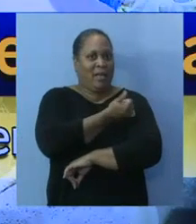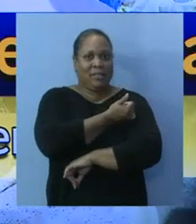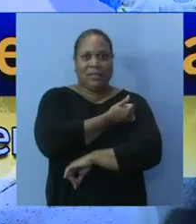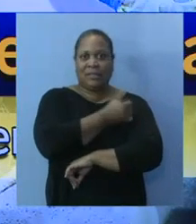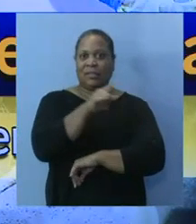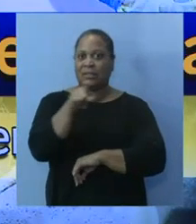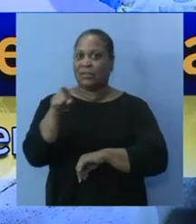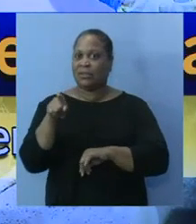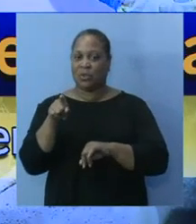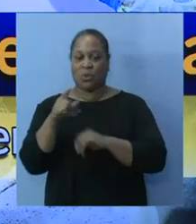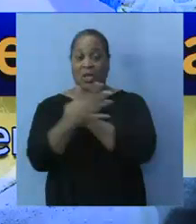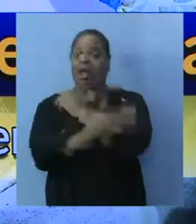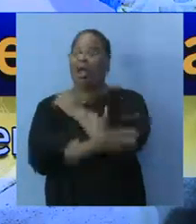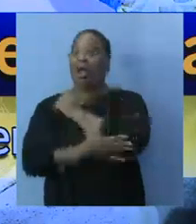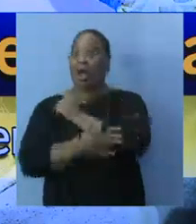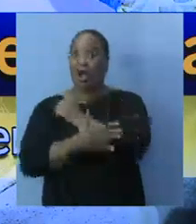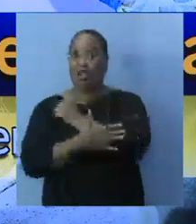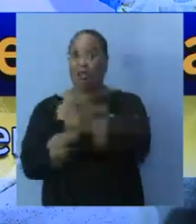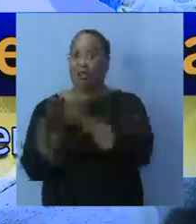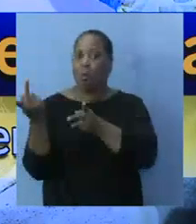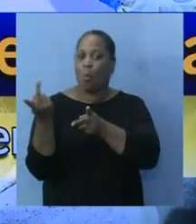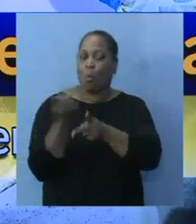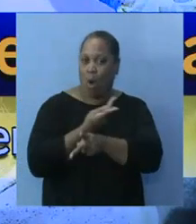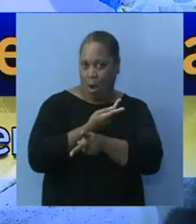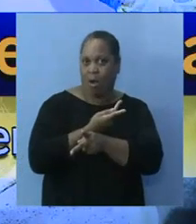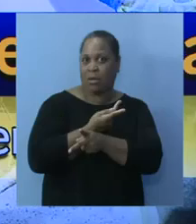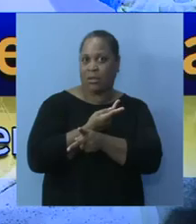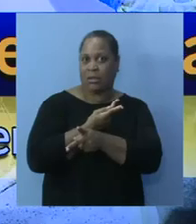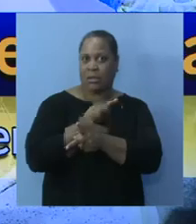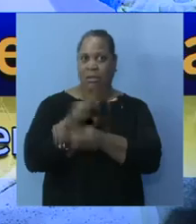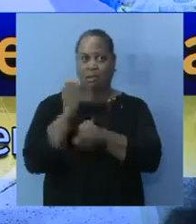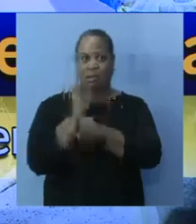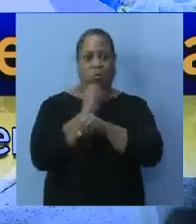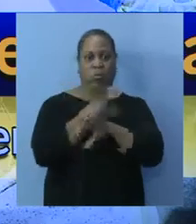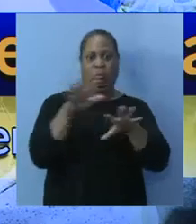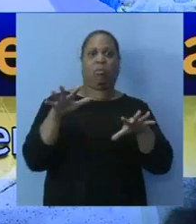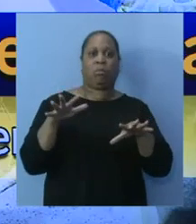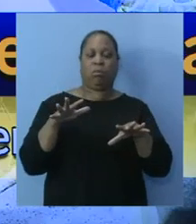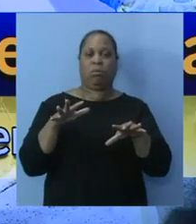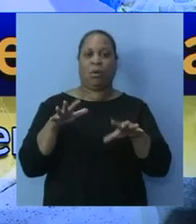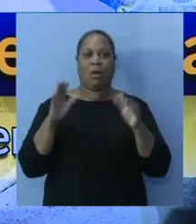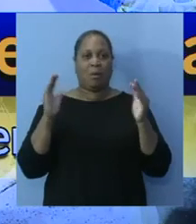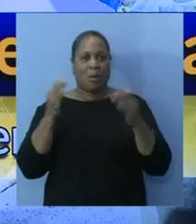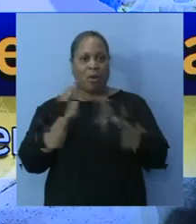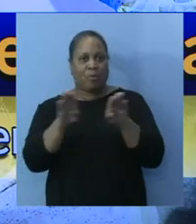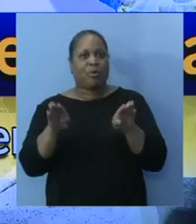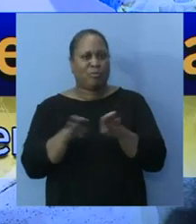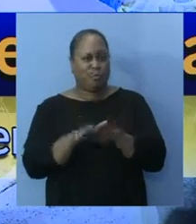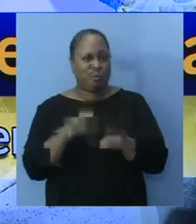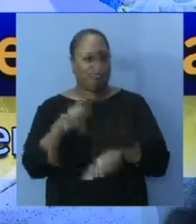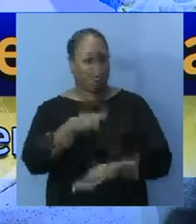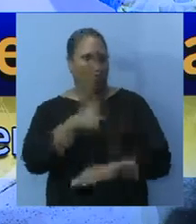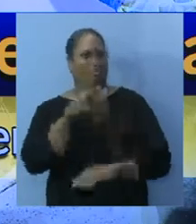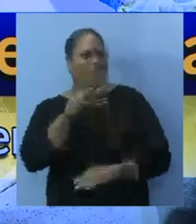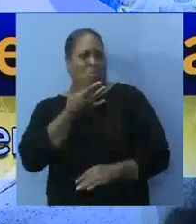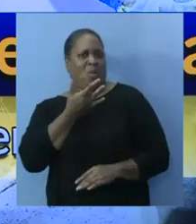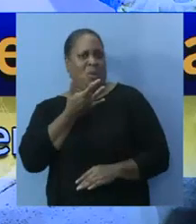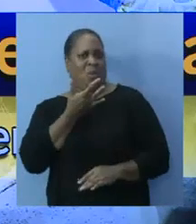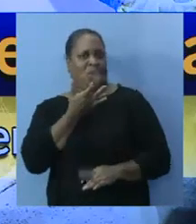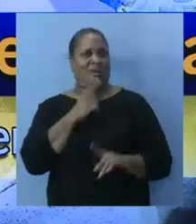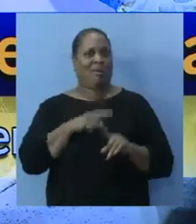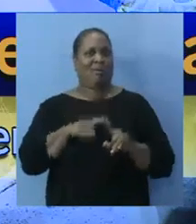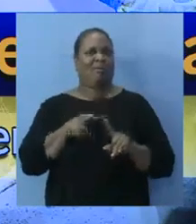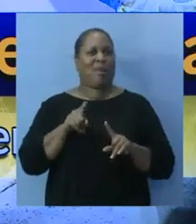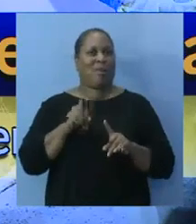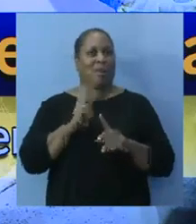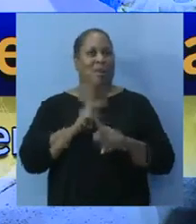been worse affected than Bermuda has. So we are very fortunate to be in this position, but I think it's important that we keep the